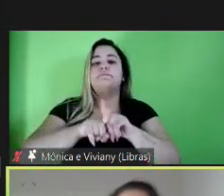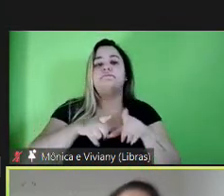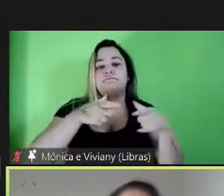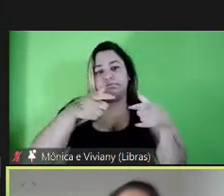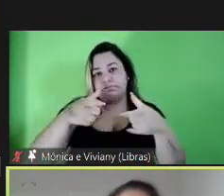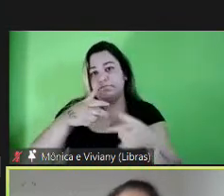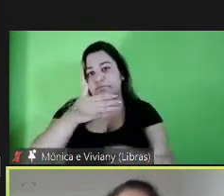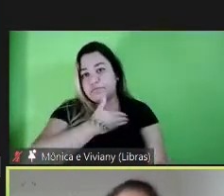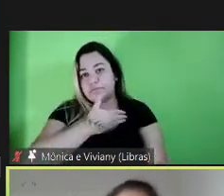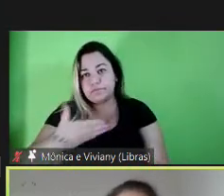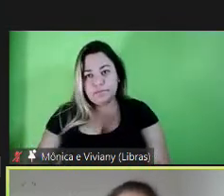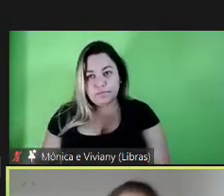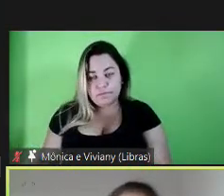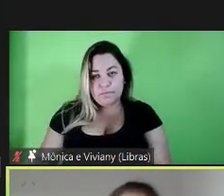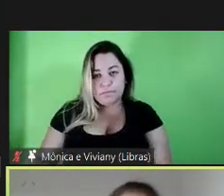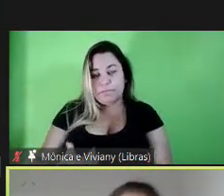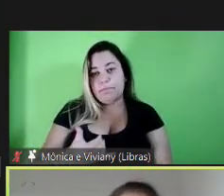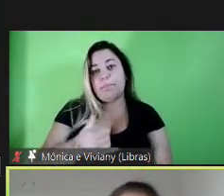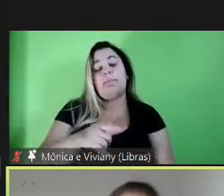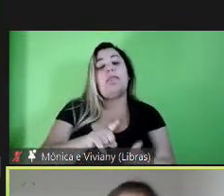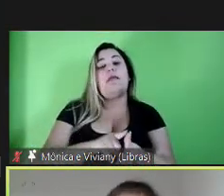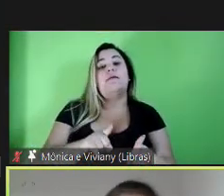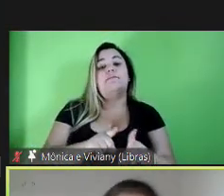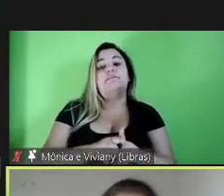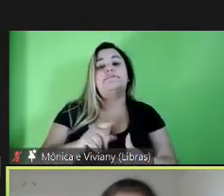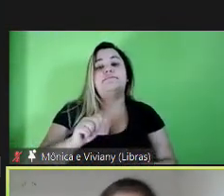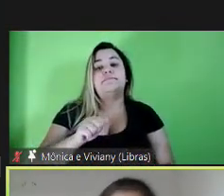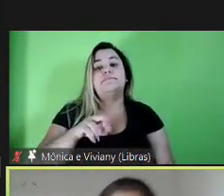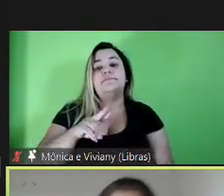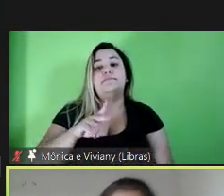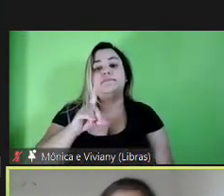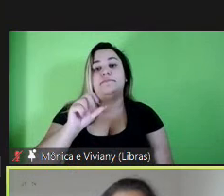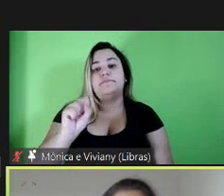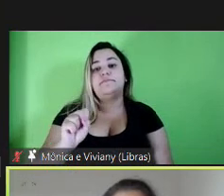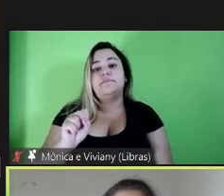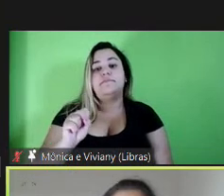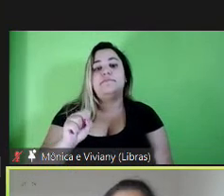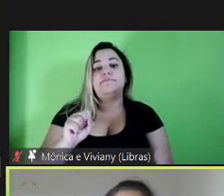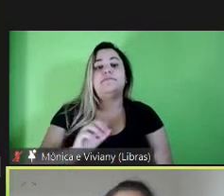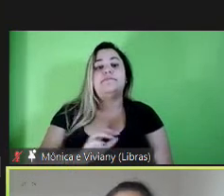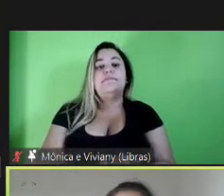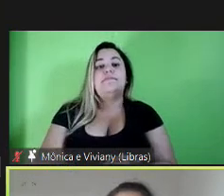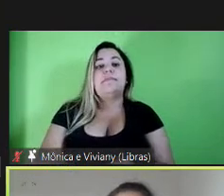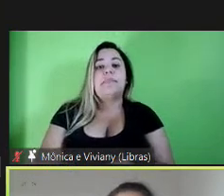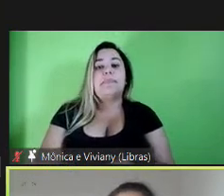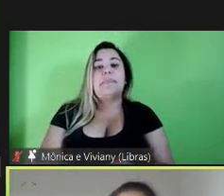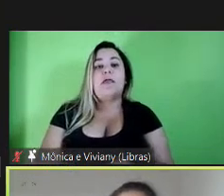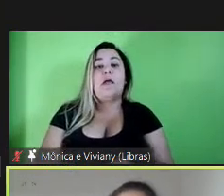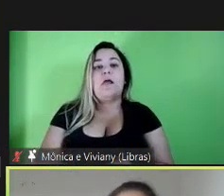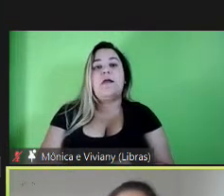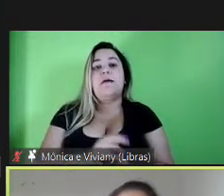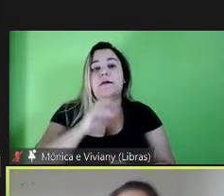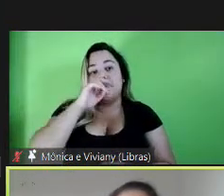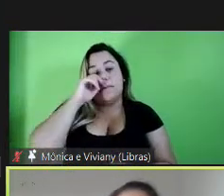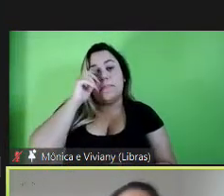other spaces to promote the issue of physical activity. Next slide.